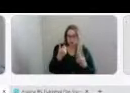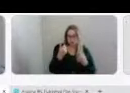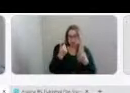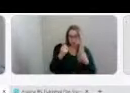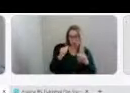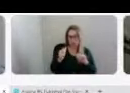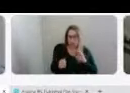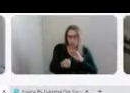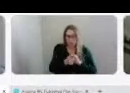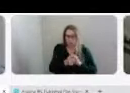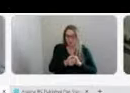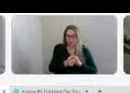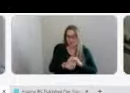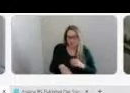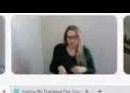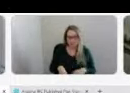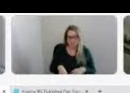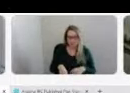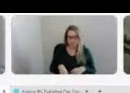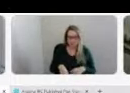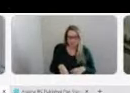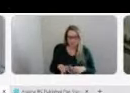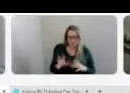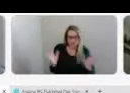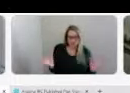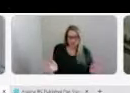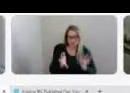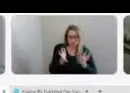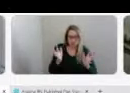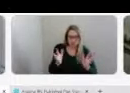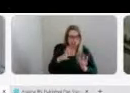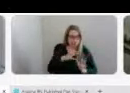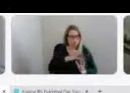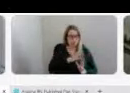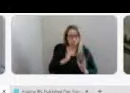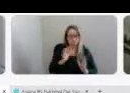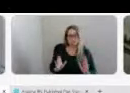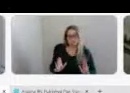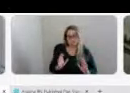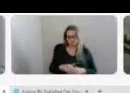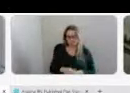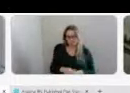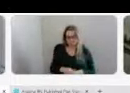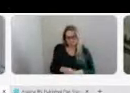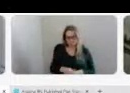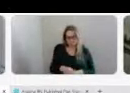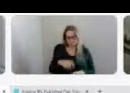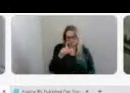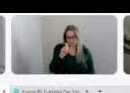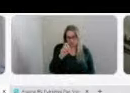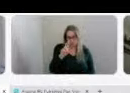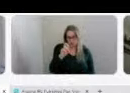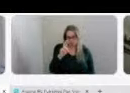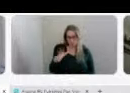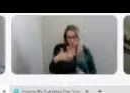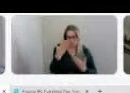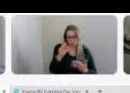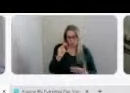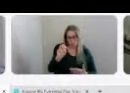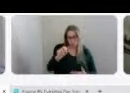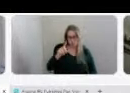district so i urge you commissioners to please reconsider uh commissioner learn proposal map